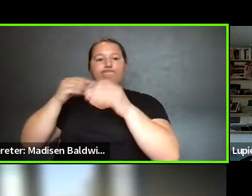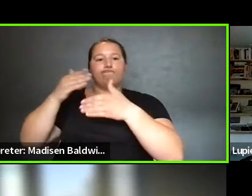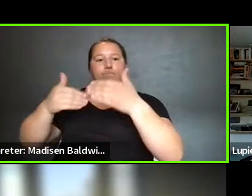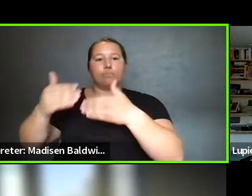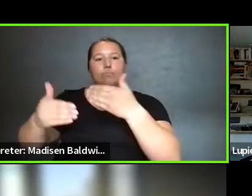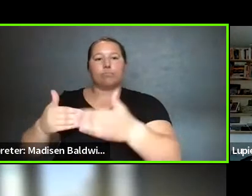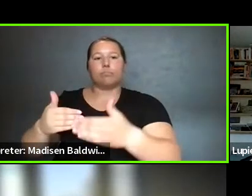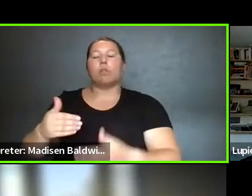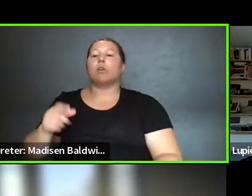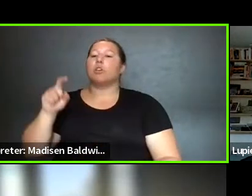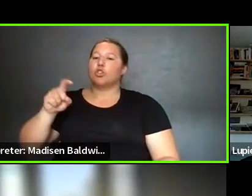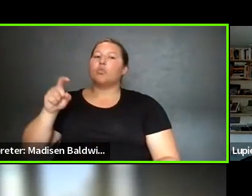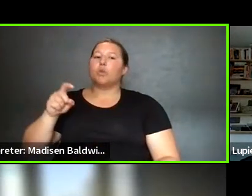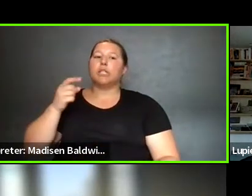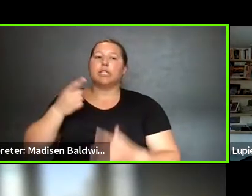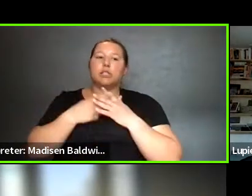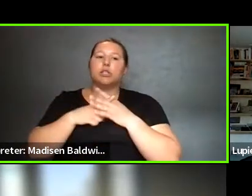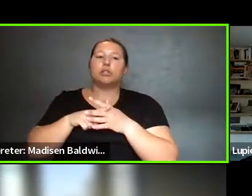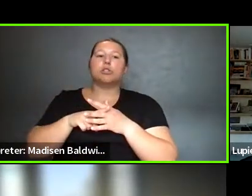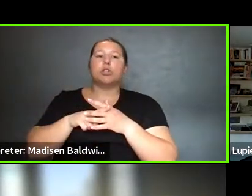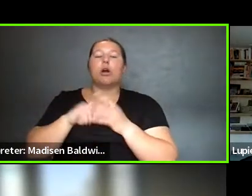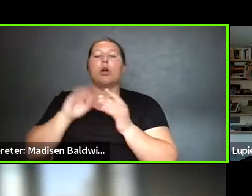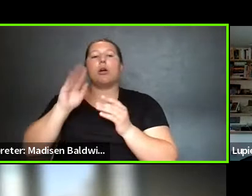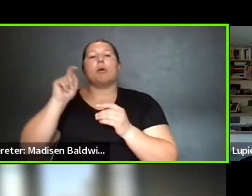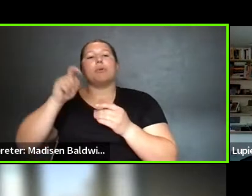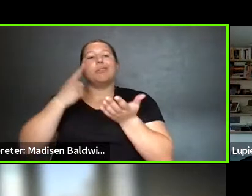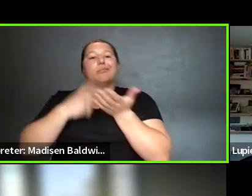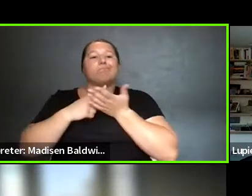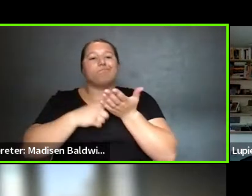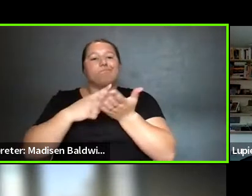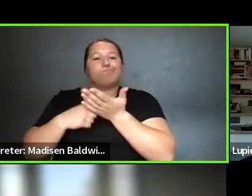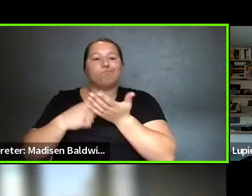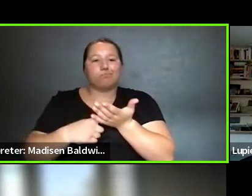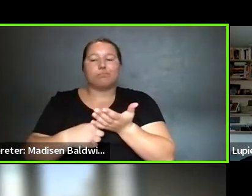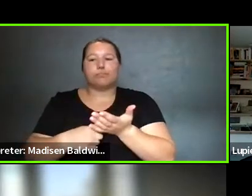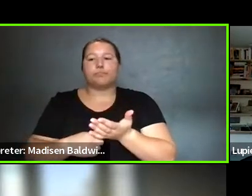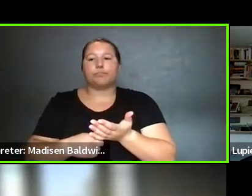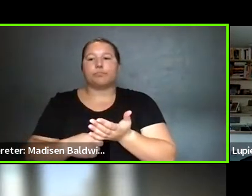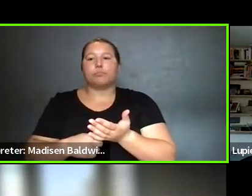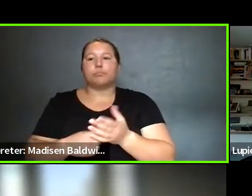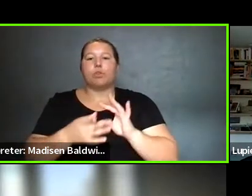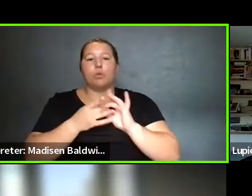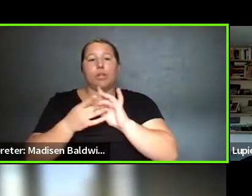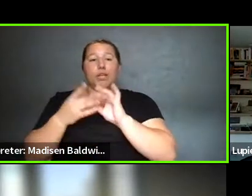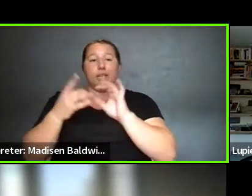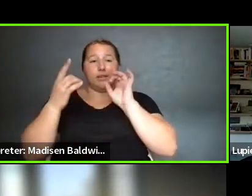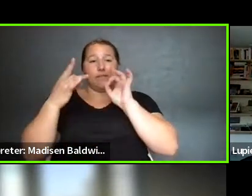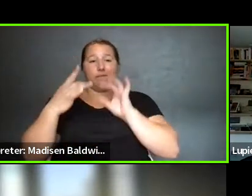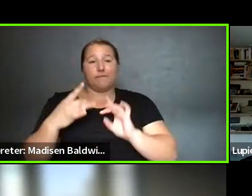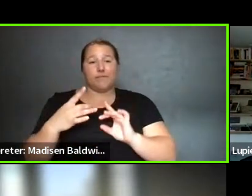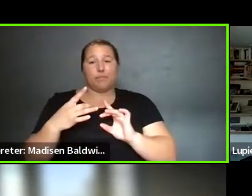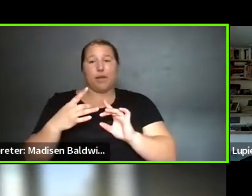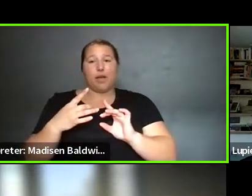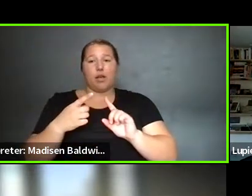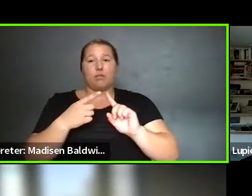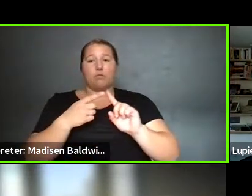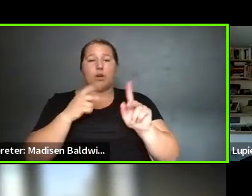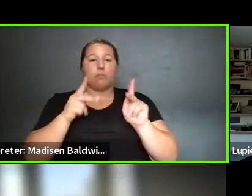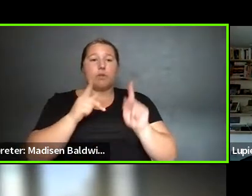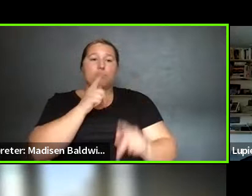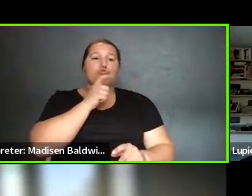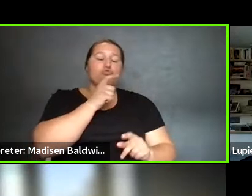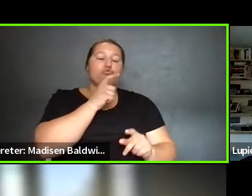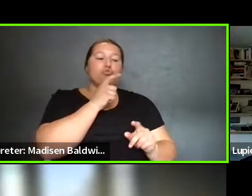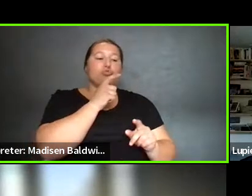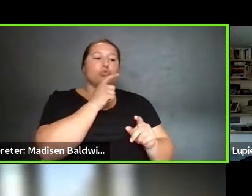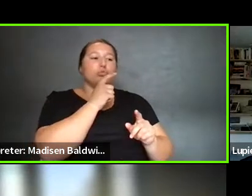kind of talk through in terms of both getting feedback from PIC, people who have interacted with PIC, and then also the